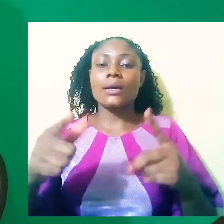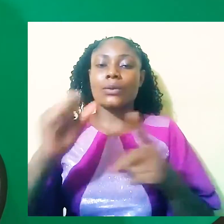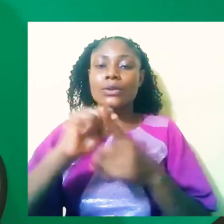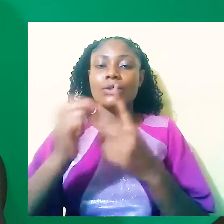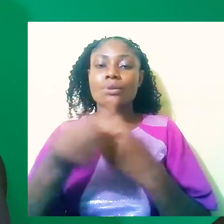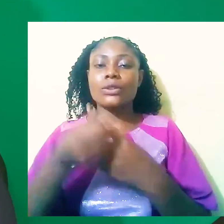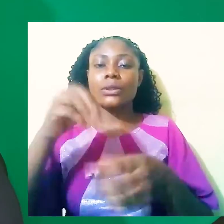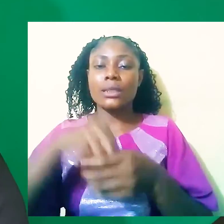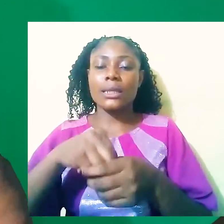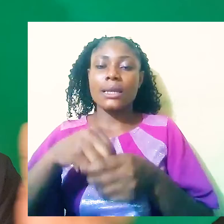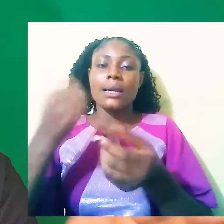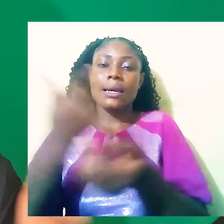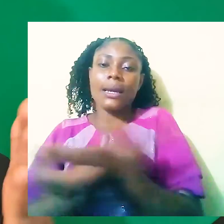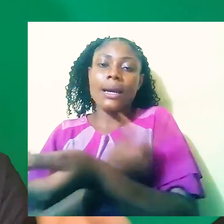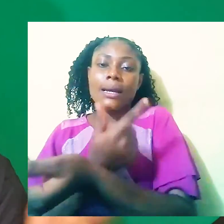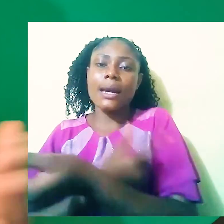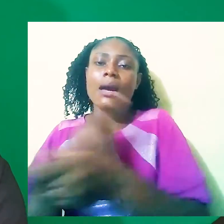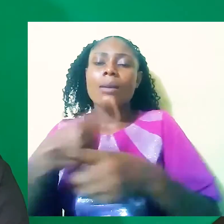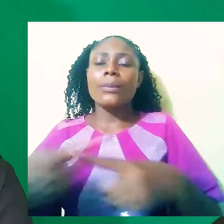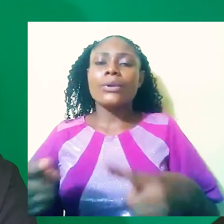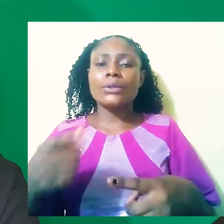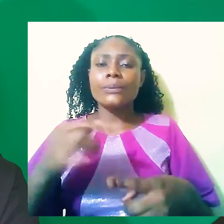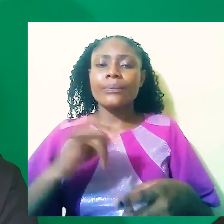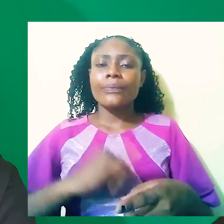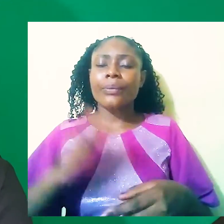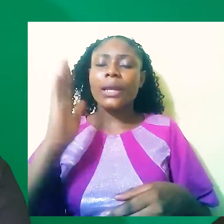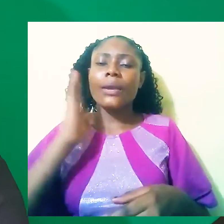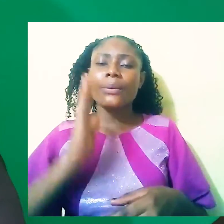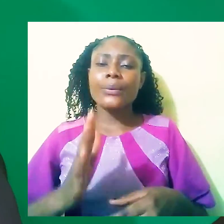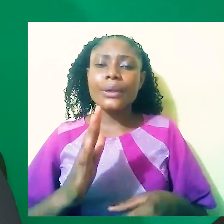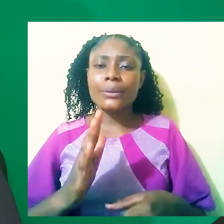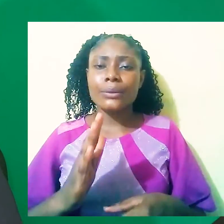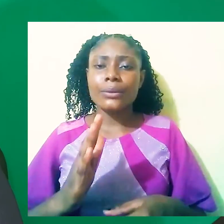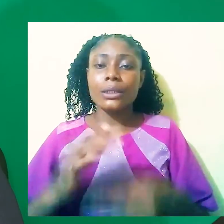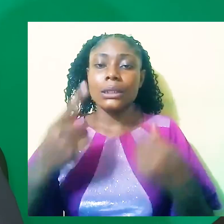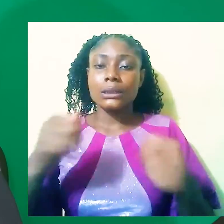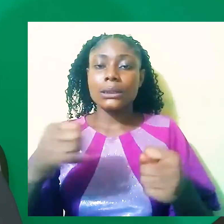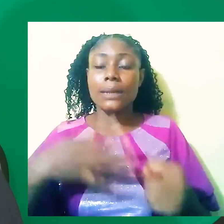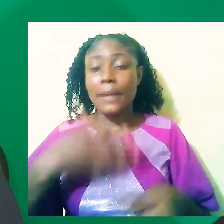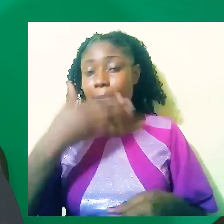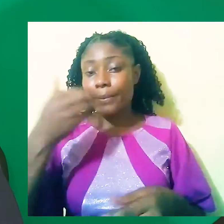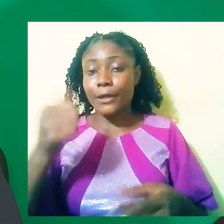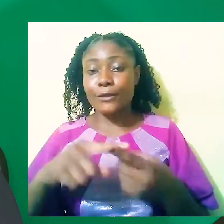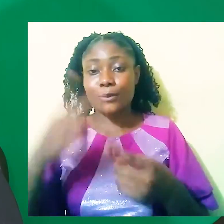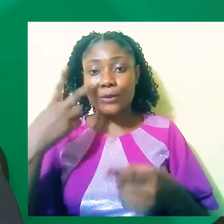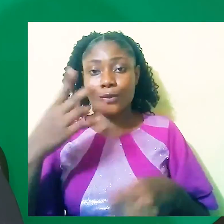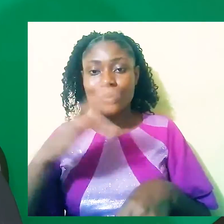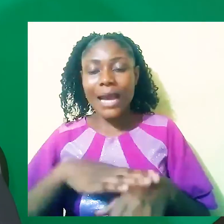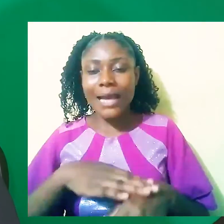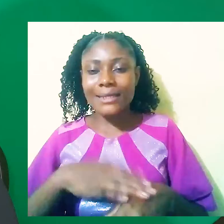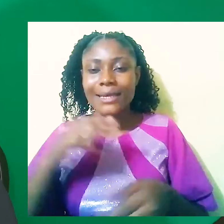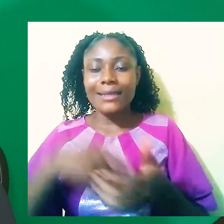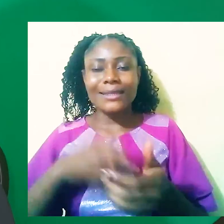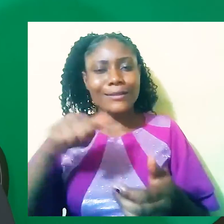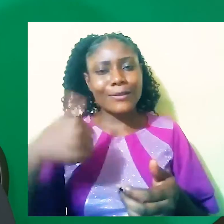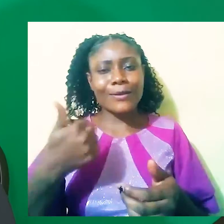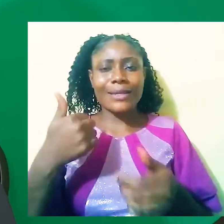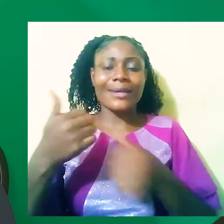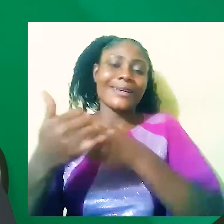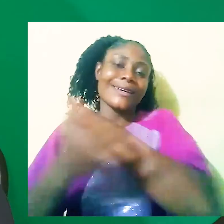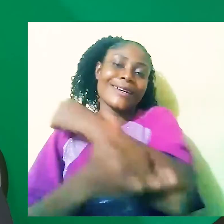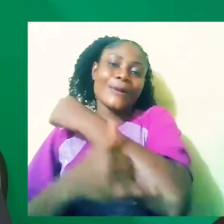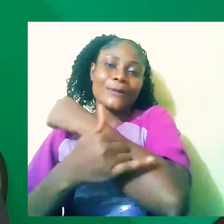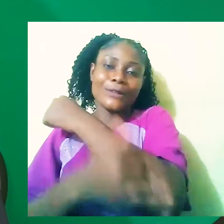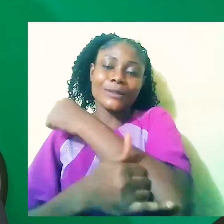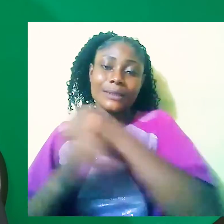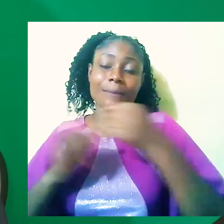better information about the sign language situation in Ghana. But I'm going to be I'm going to try